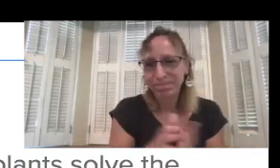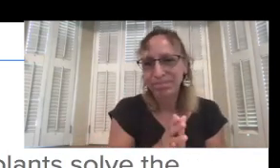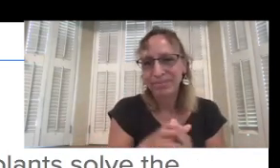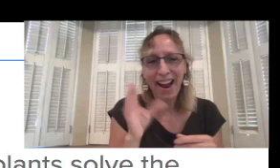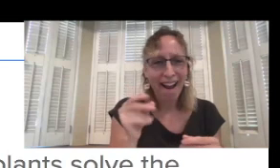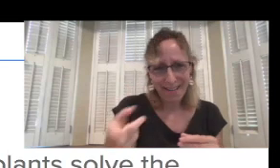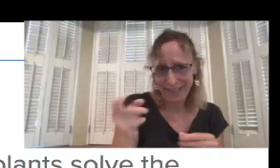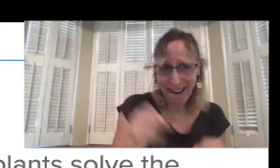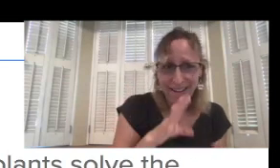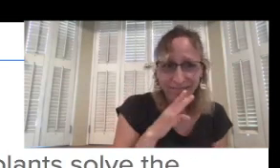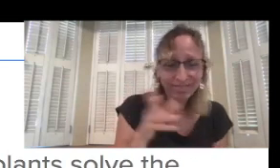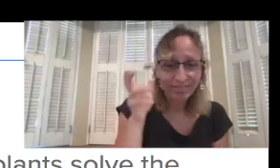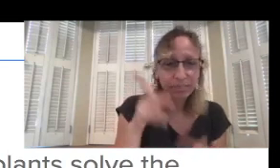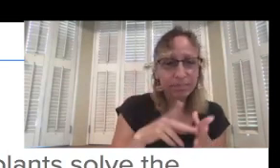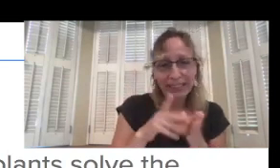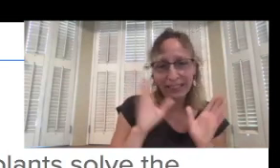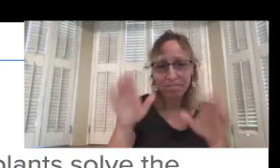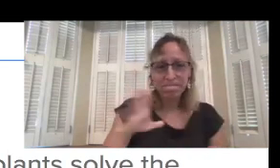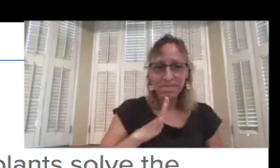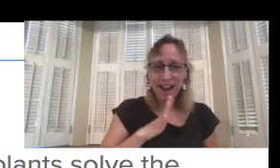alouds. And often,